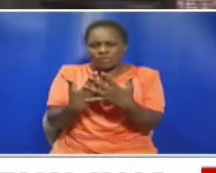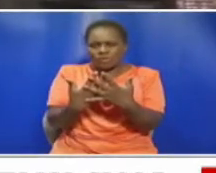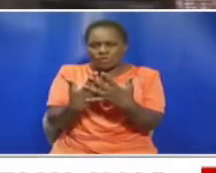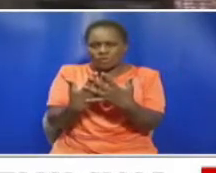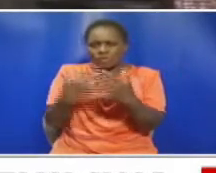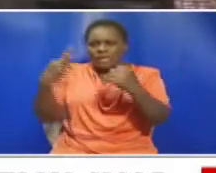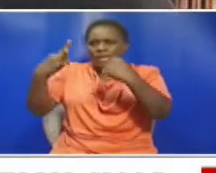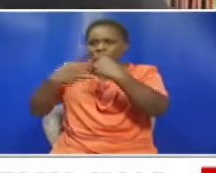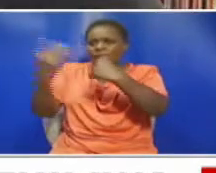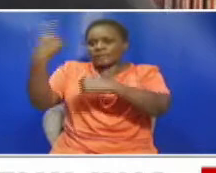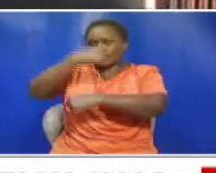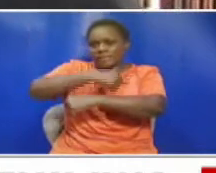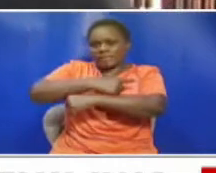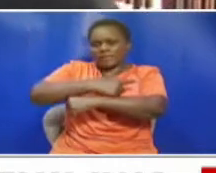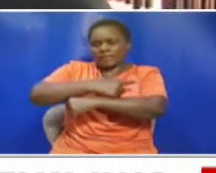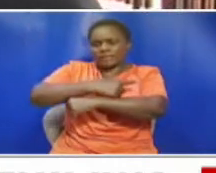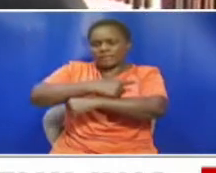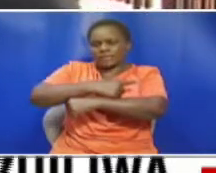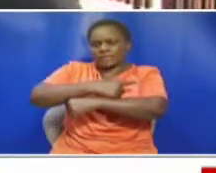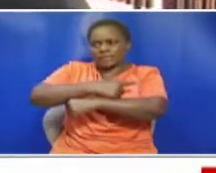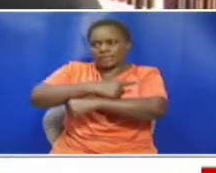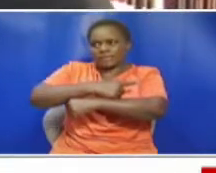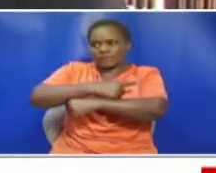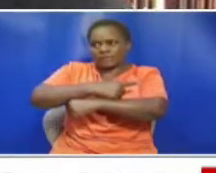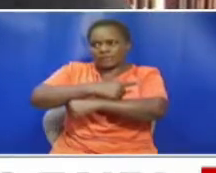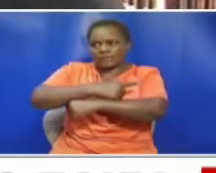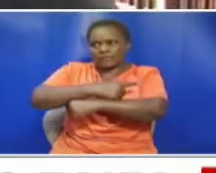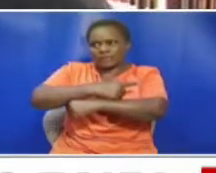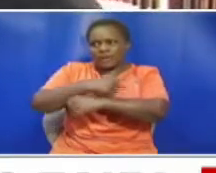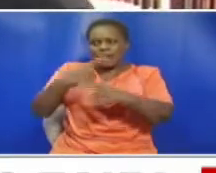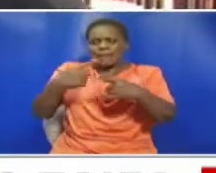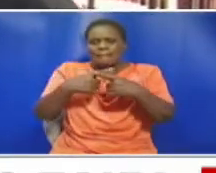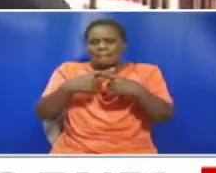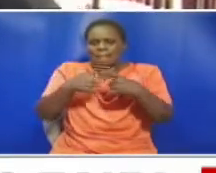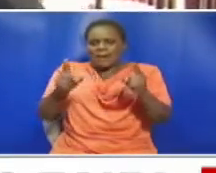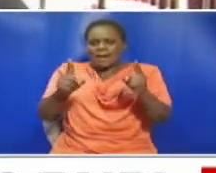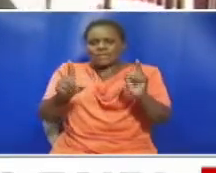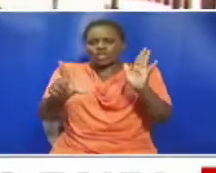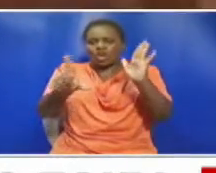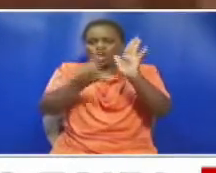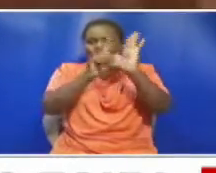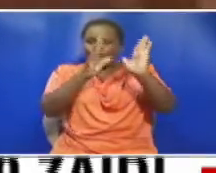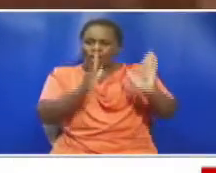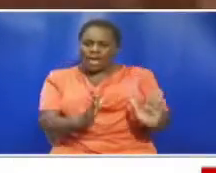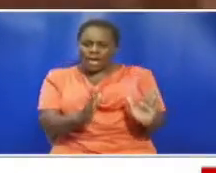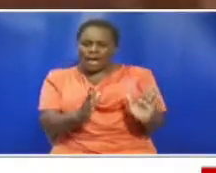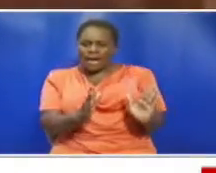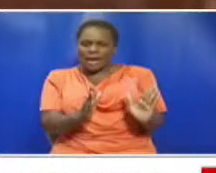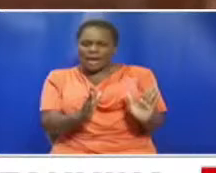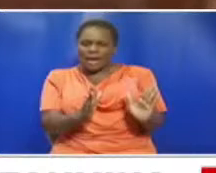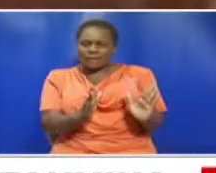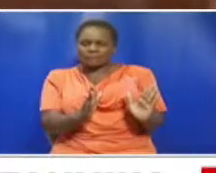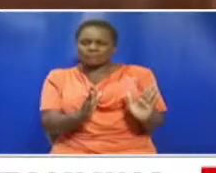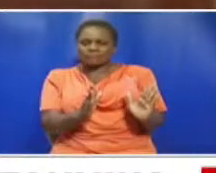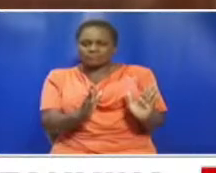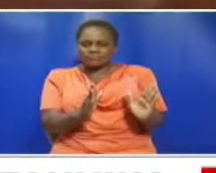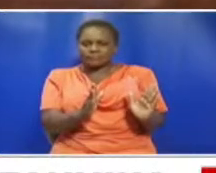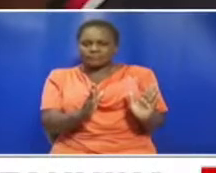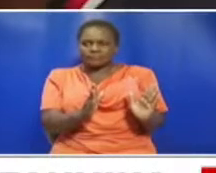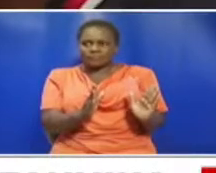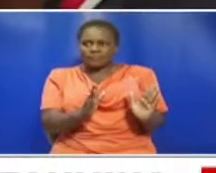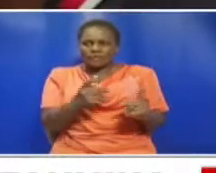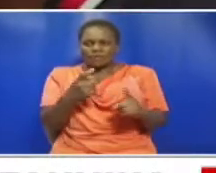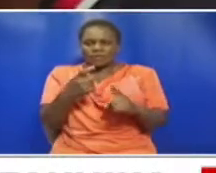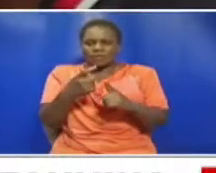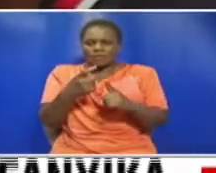of 8 days. That is the prayer. Hata hivyo, ombi la upande wa utetezi ukiongozwa na wakili Dunstan Omari